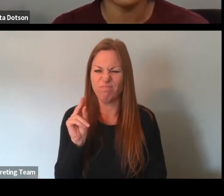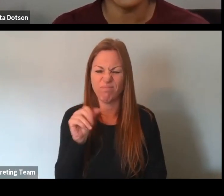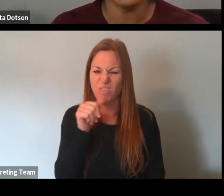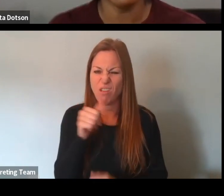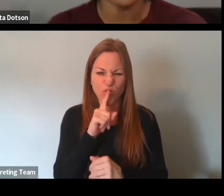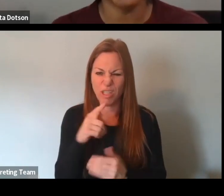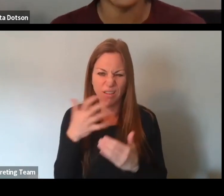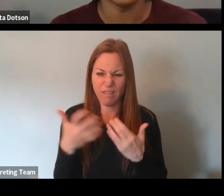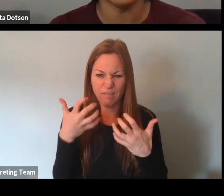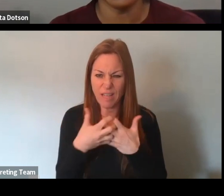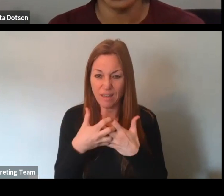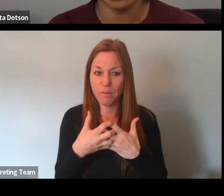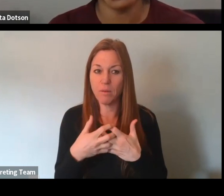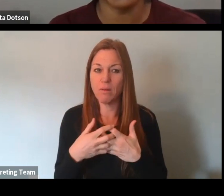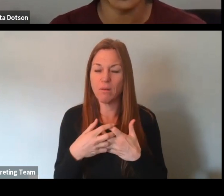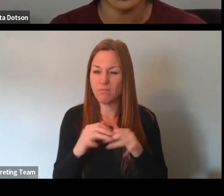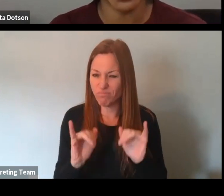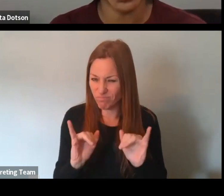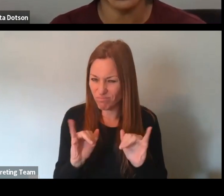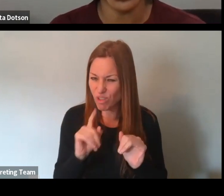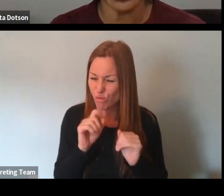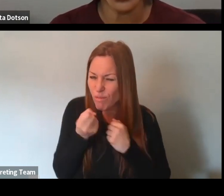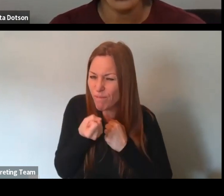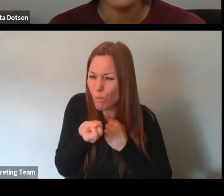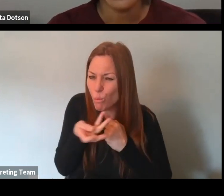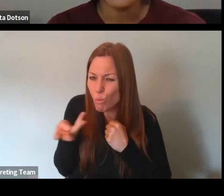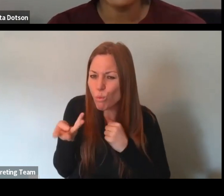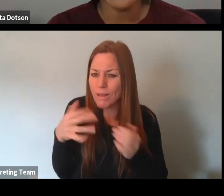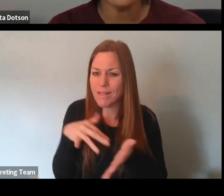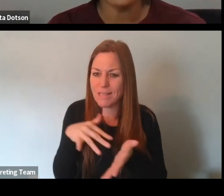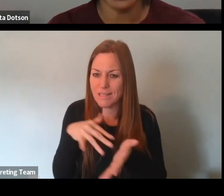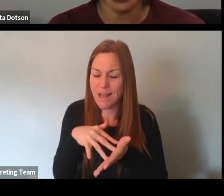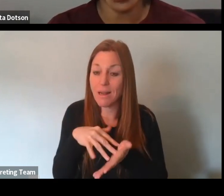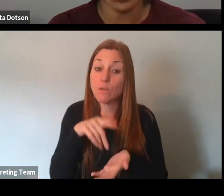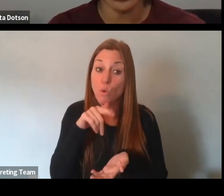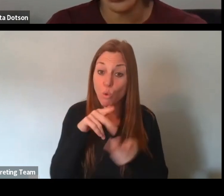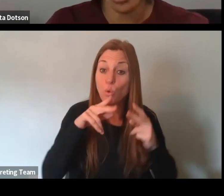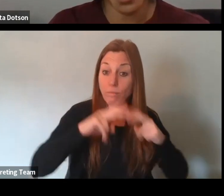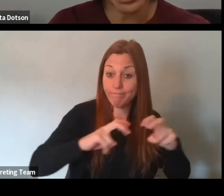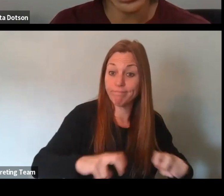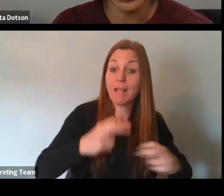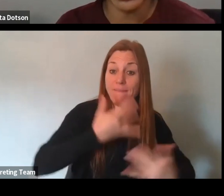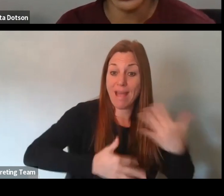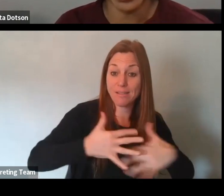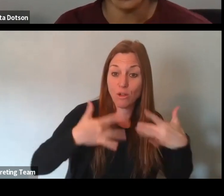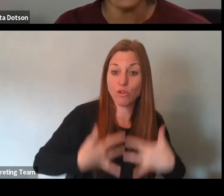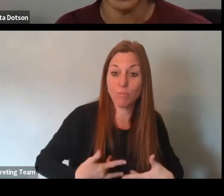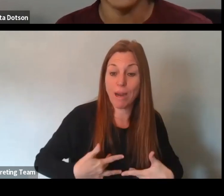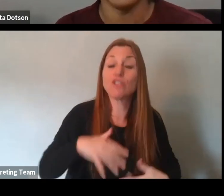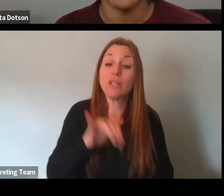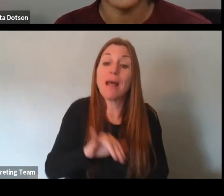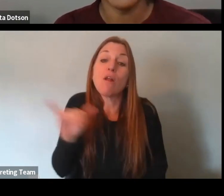that had a sample of predominantly or a good proportion of Black older adults. So she had to lower